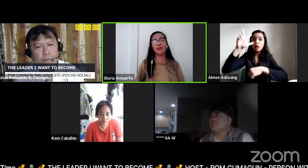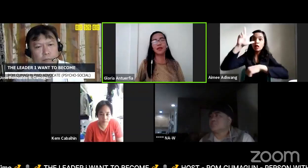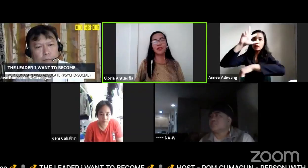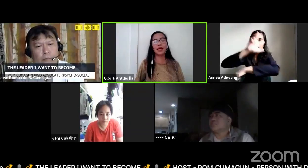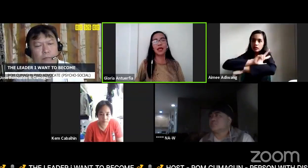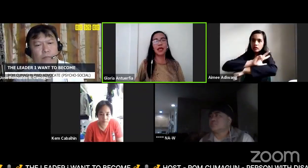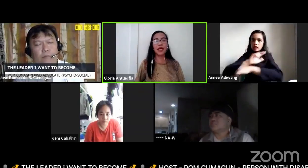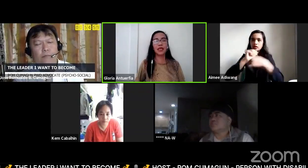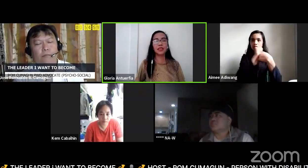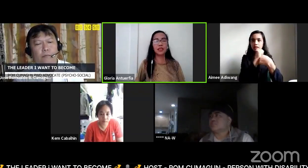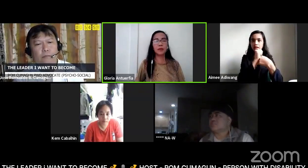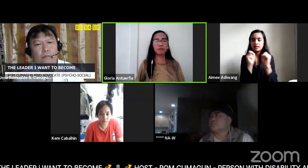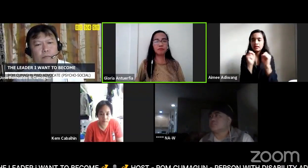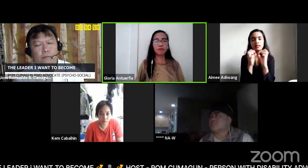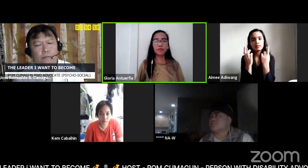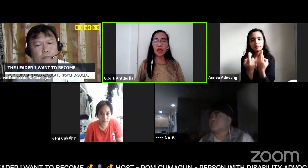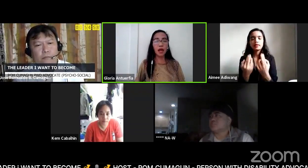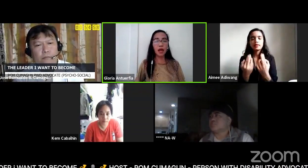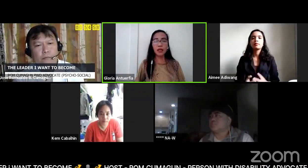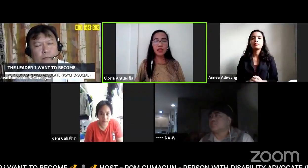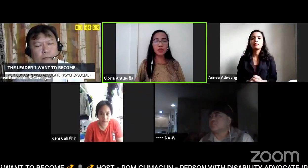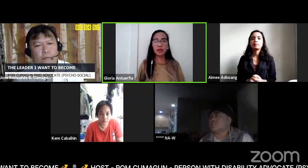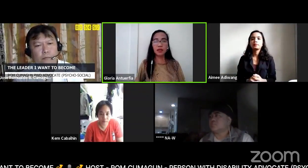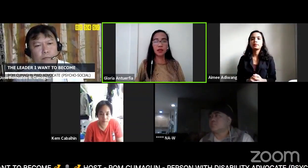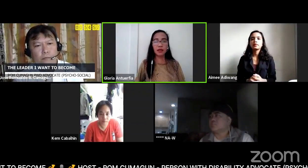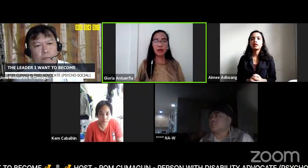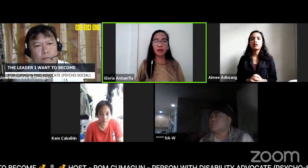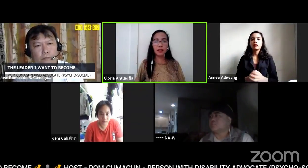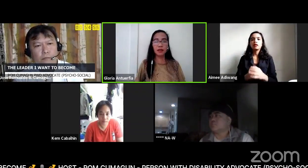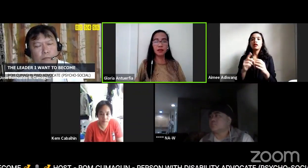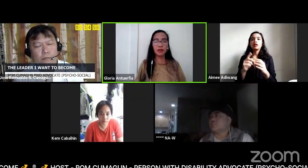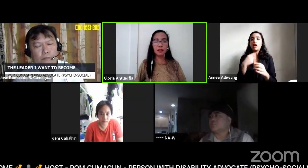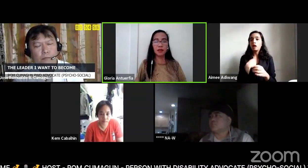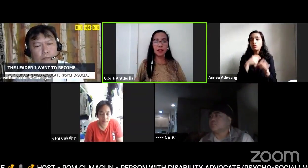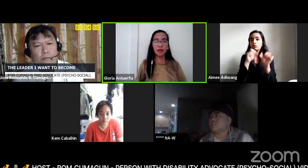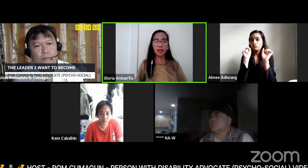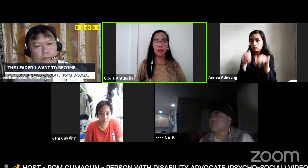training seminars, and I see that I